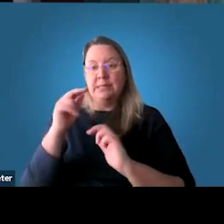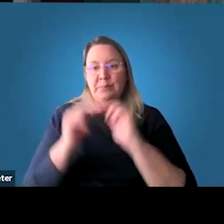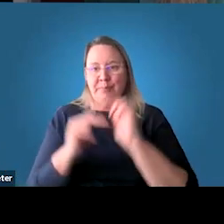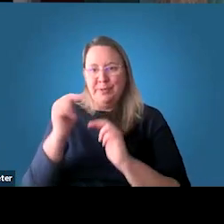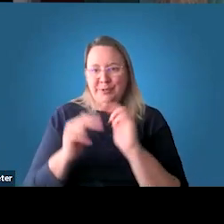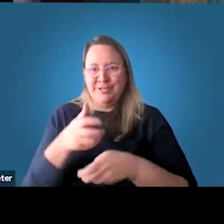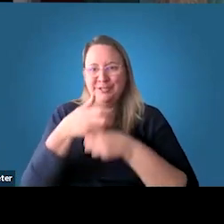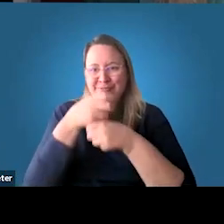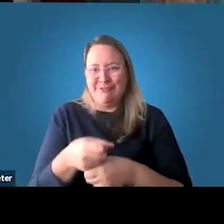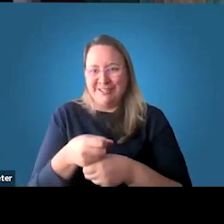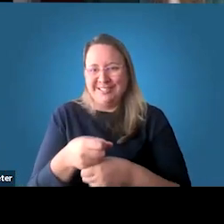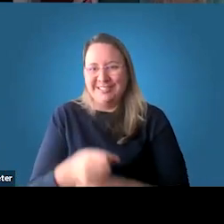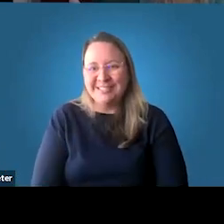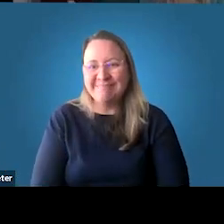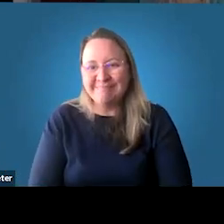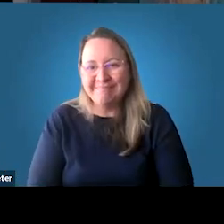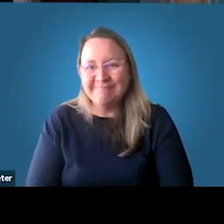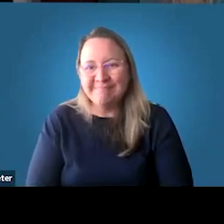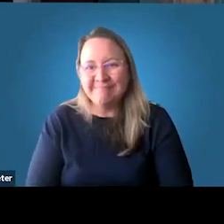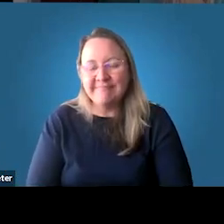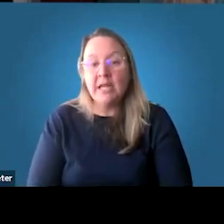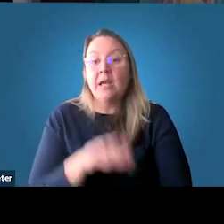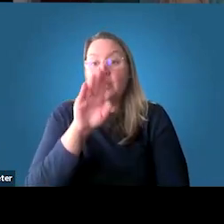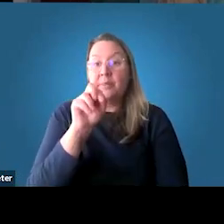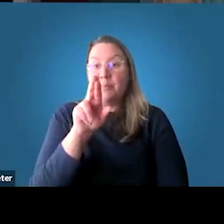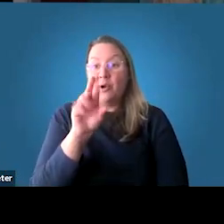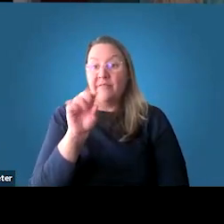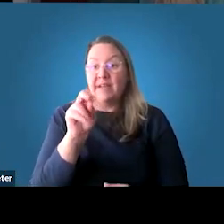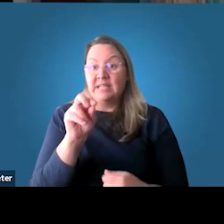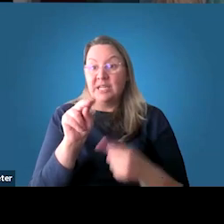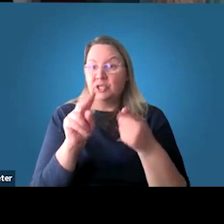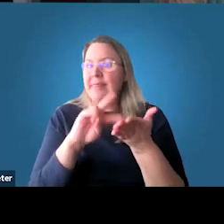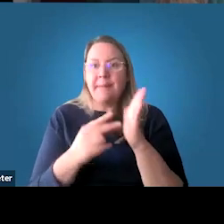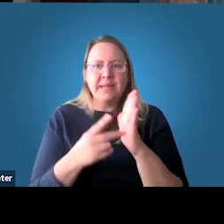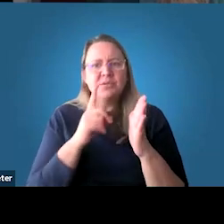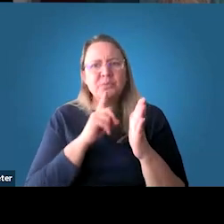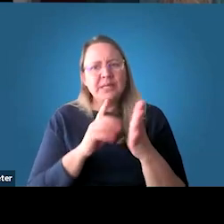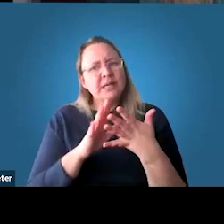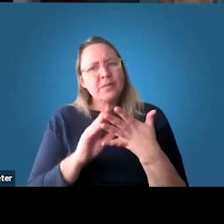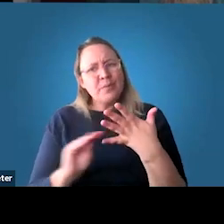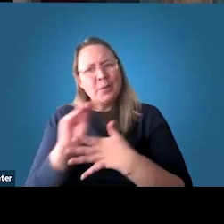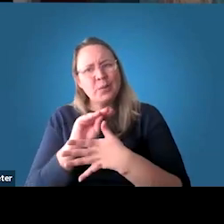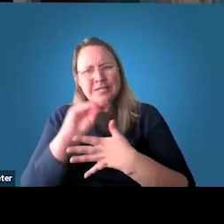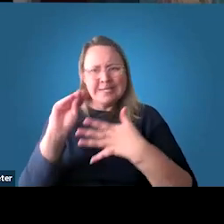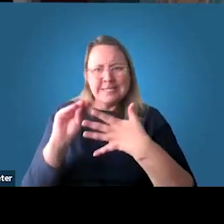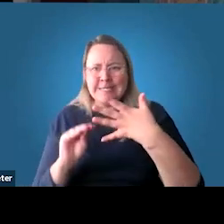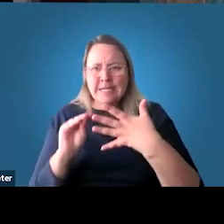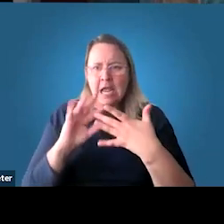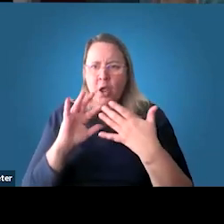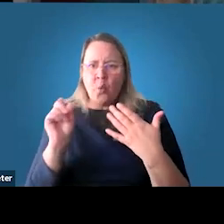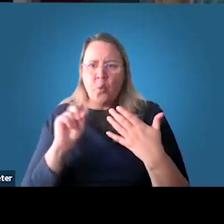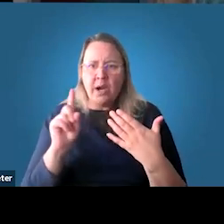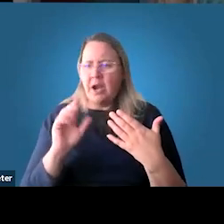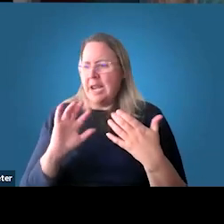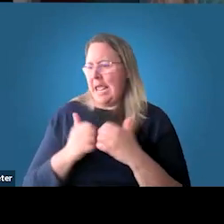that binds us together. And for the Barr Foundation, that translates to really prioritizing listening. So